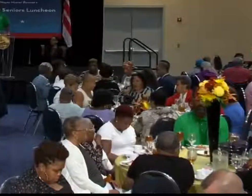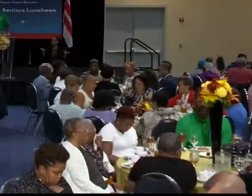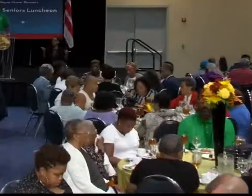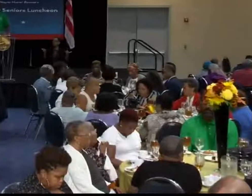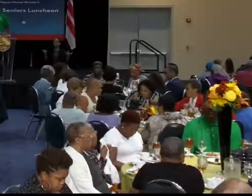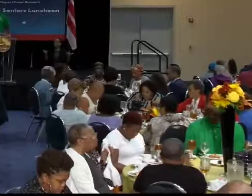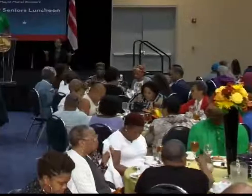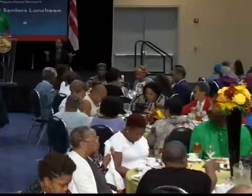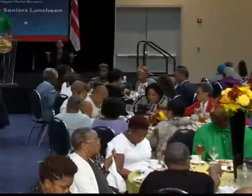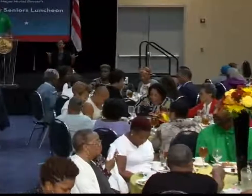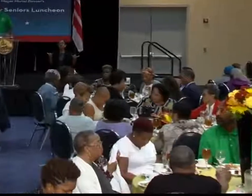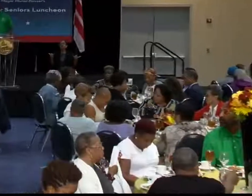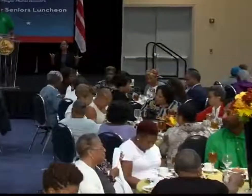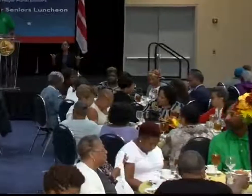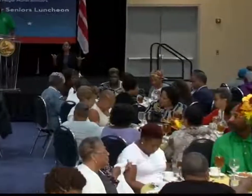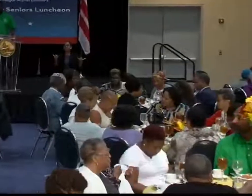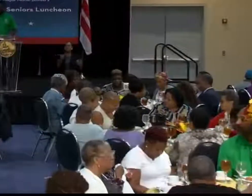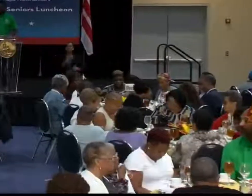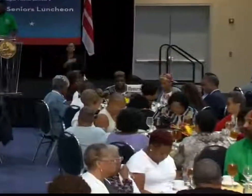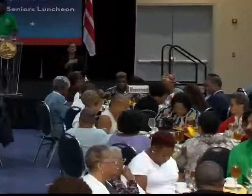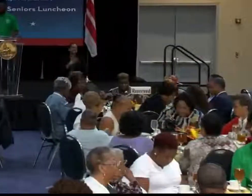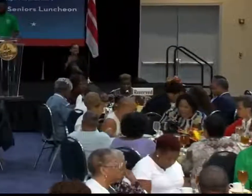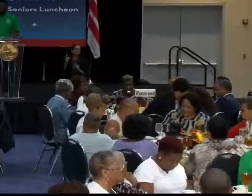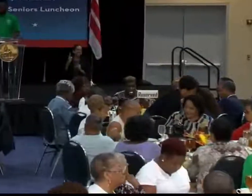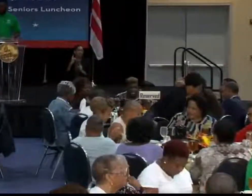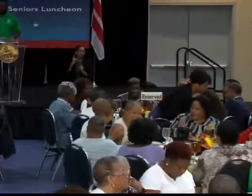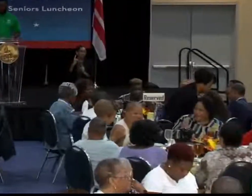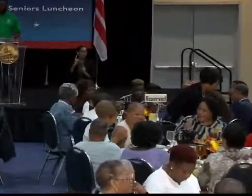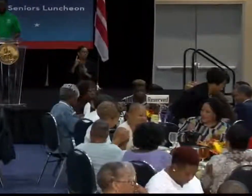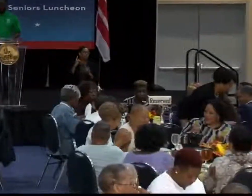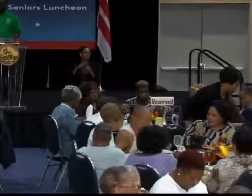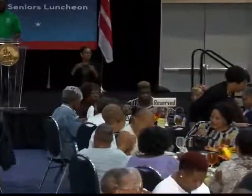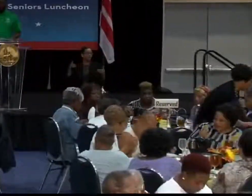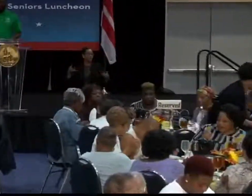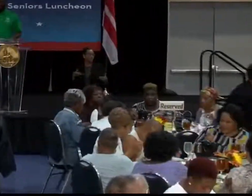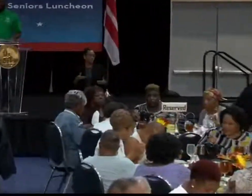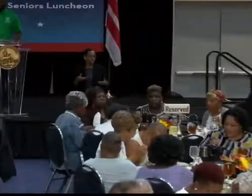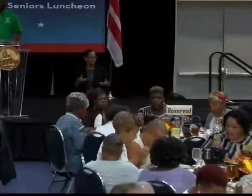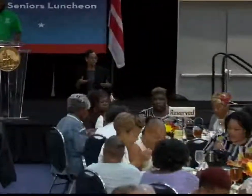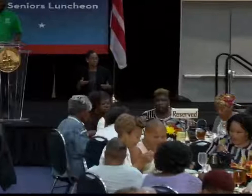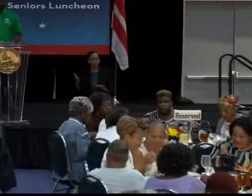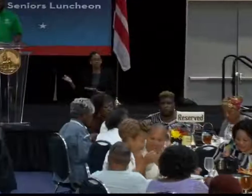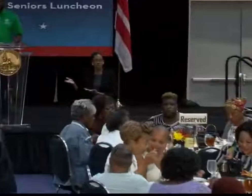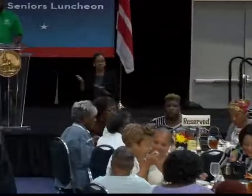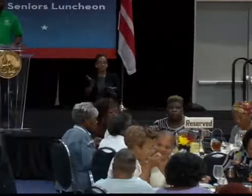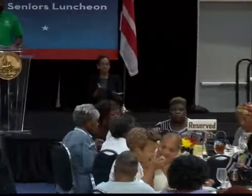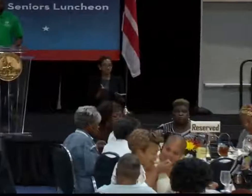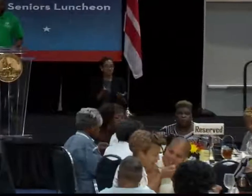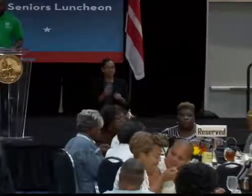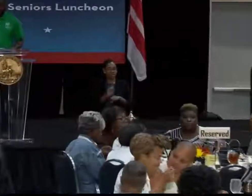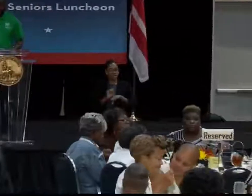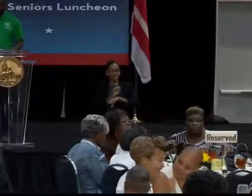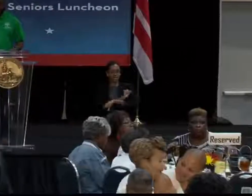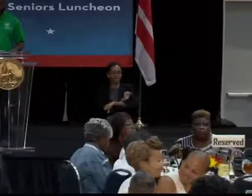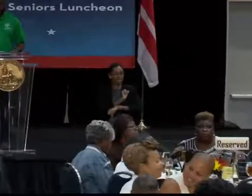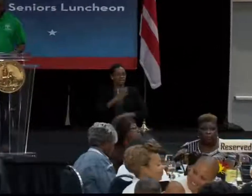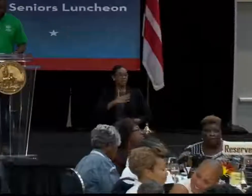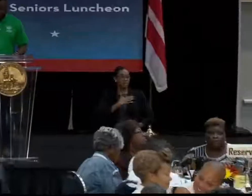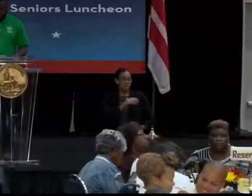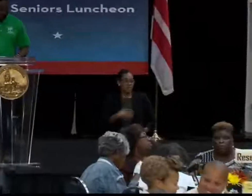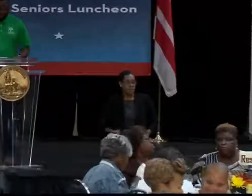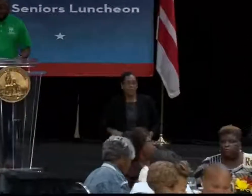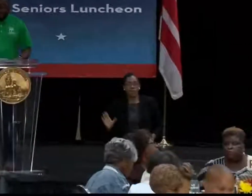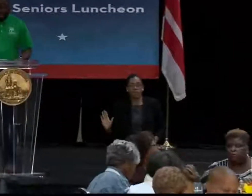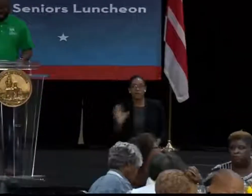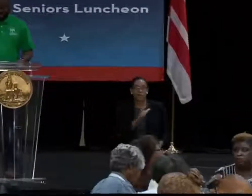Now, it is my singular honor to introduce to you and to bring to the stage my mayor,